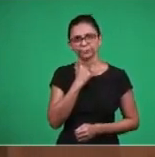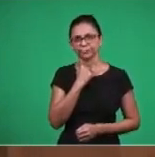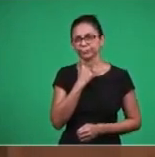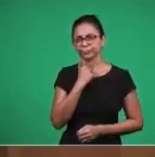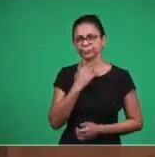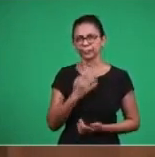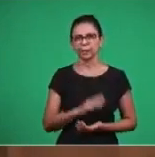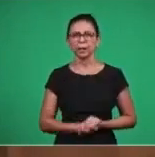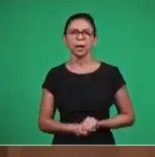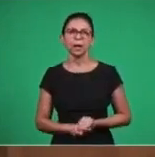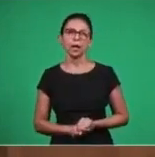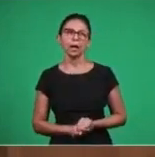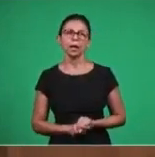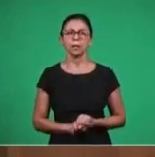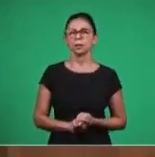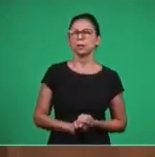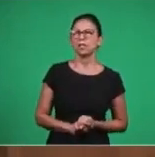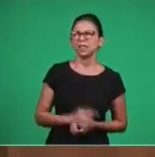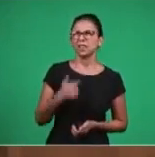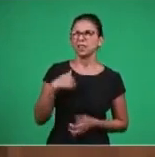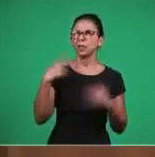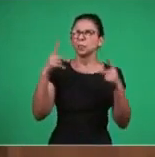Instead of preaching, I'm going to